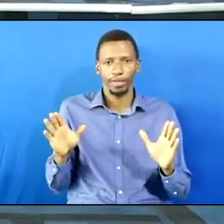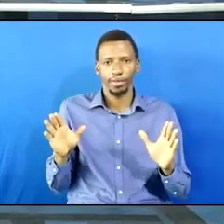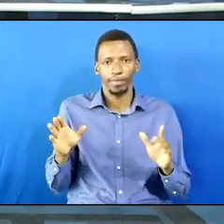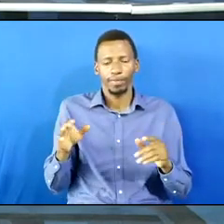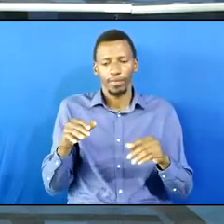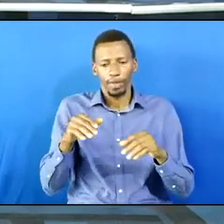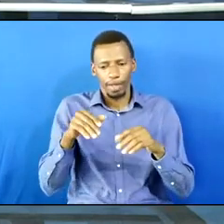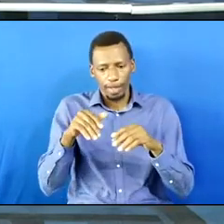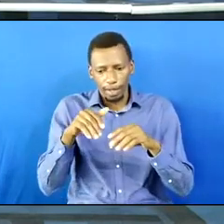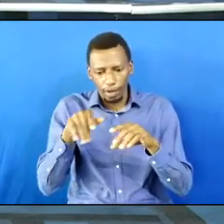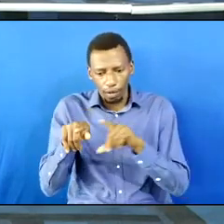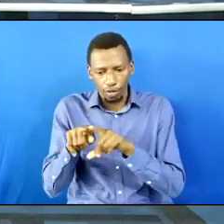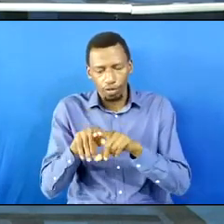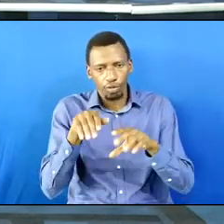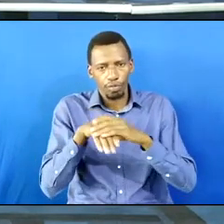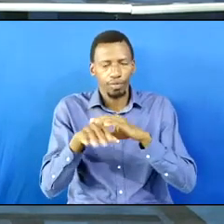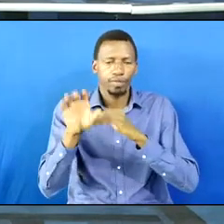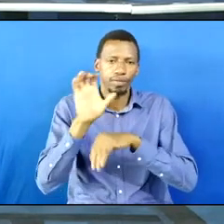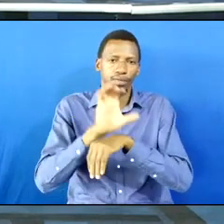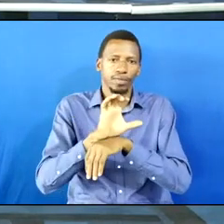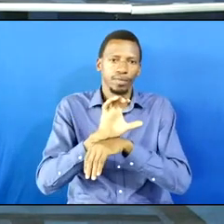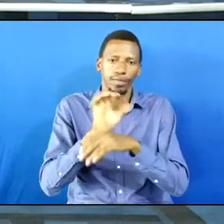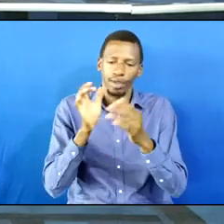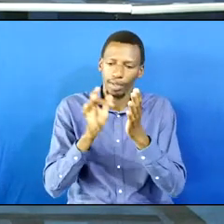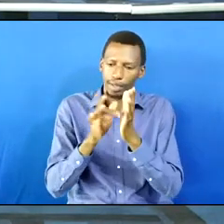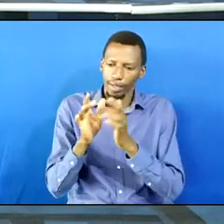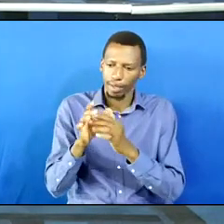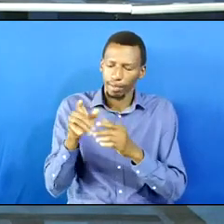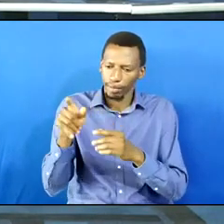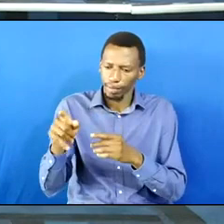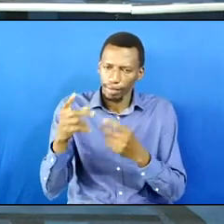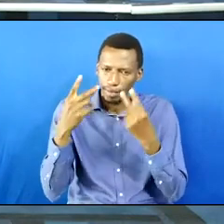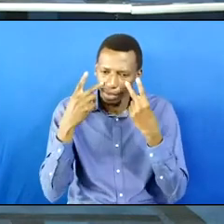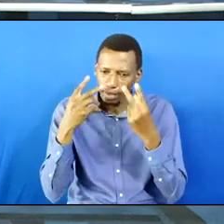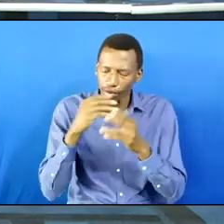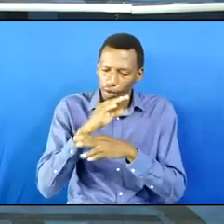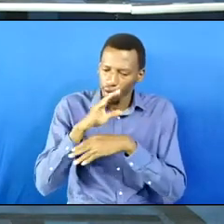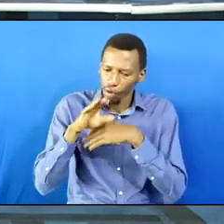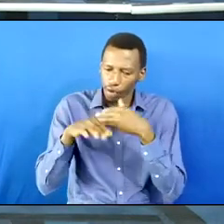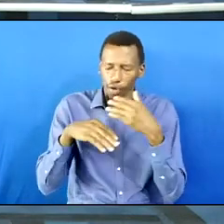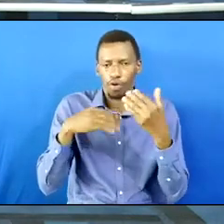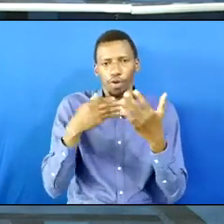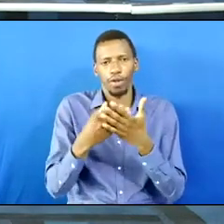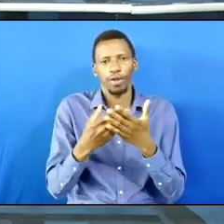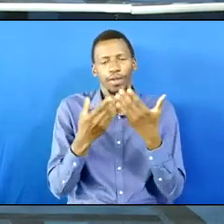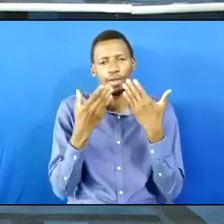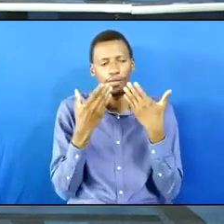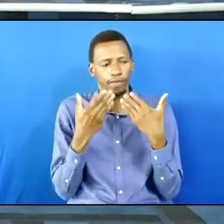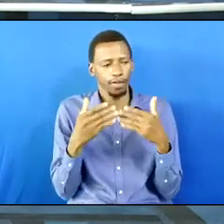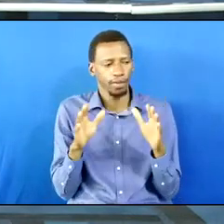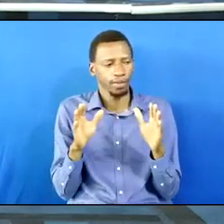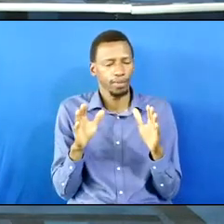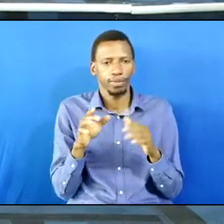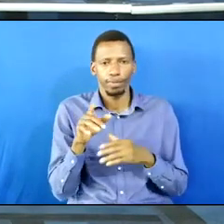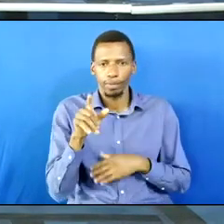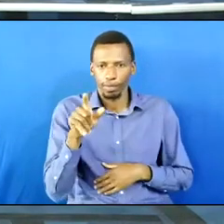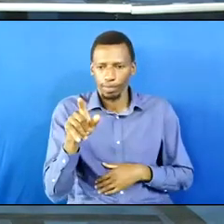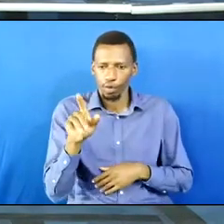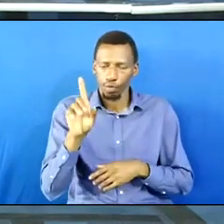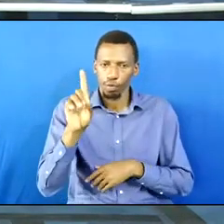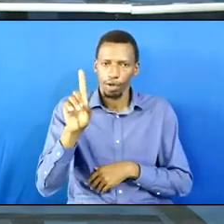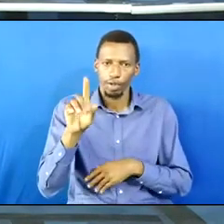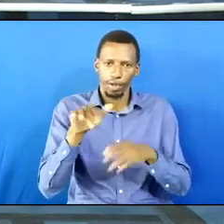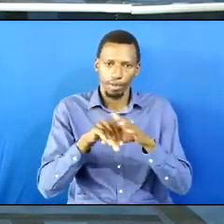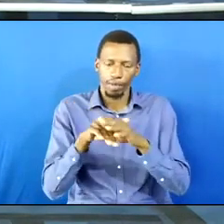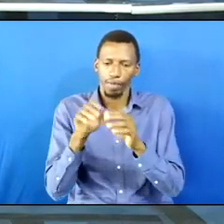synagogues. In fact, he went to the synagogue. He had all privileges to be one of the 12. He